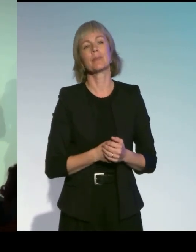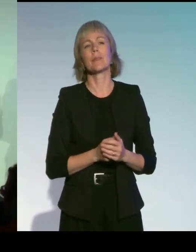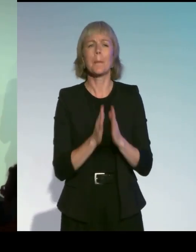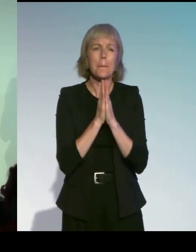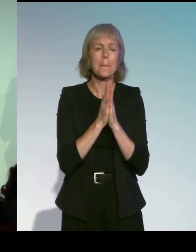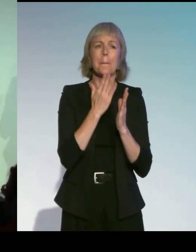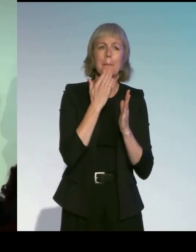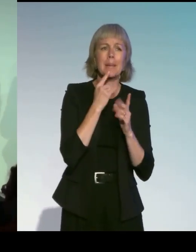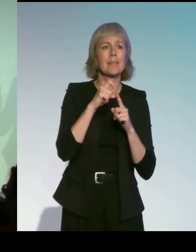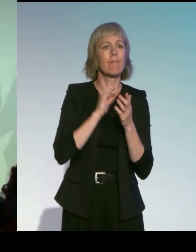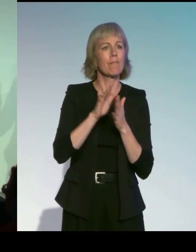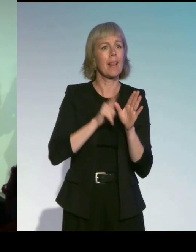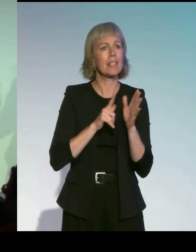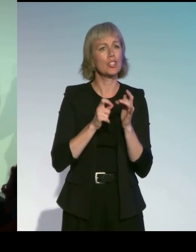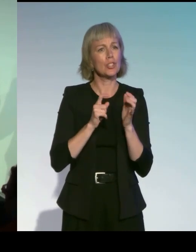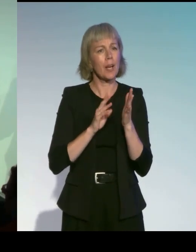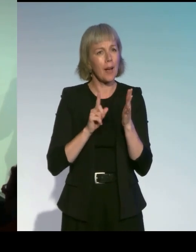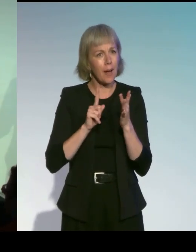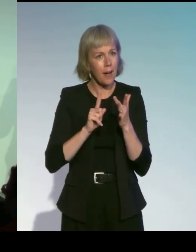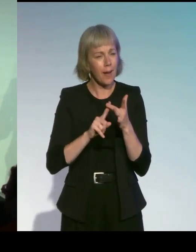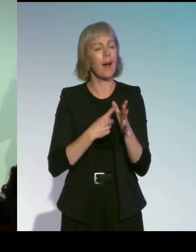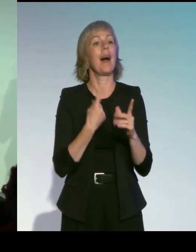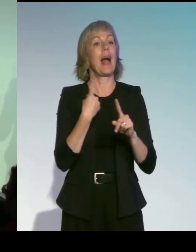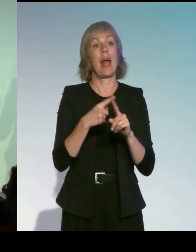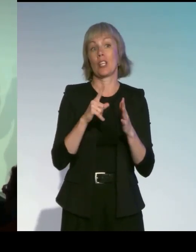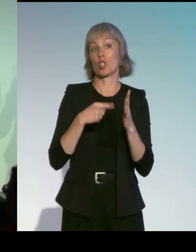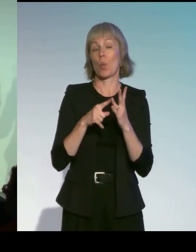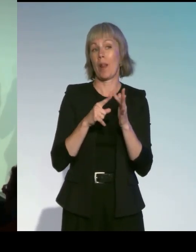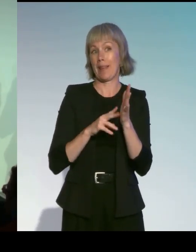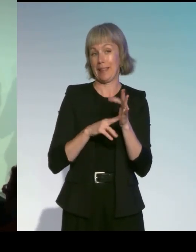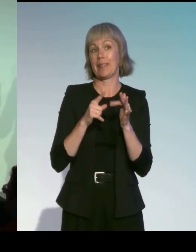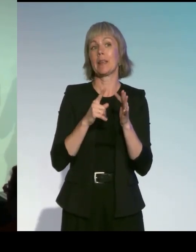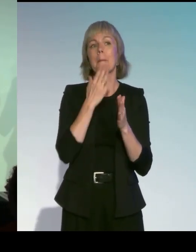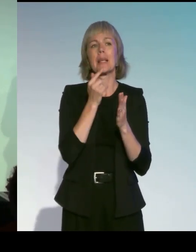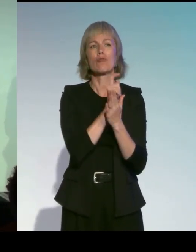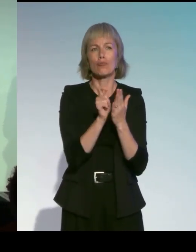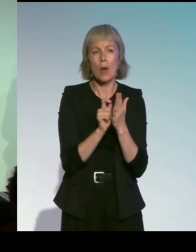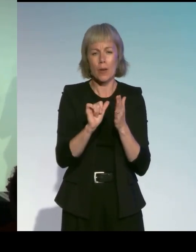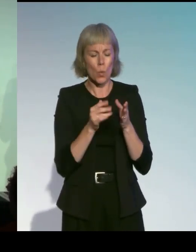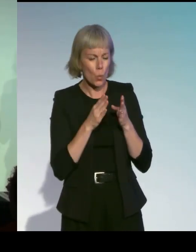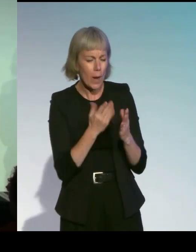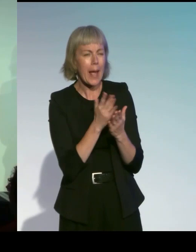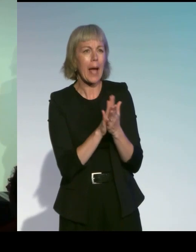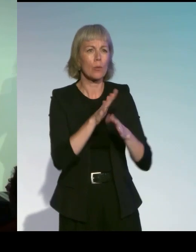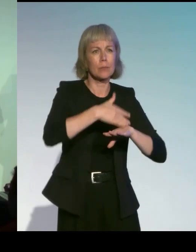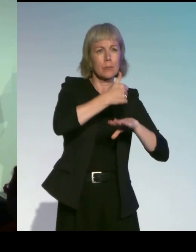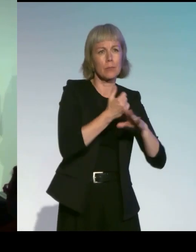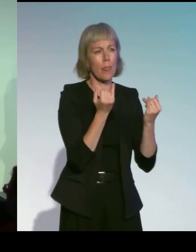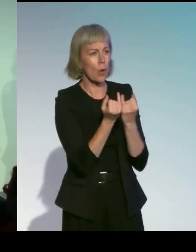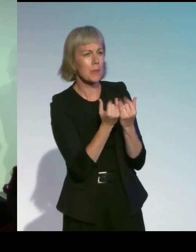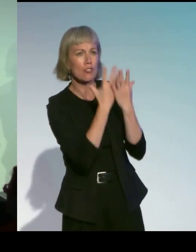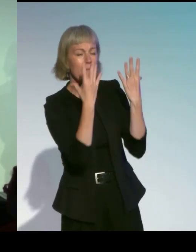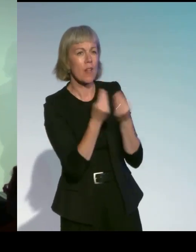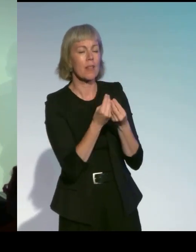you, Phylesha and Joey, to please write up the methodology after 30 years of the Leitis, because I think about